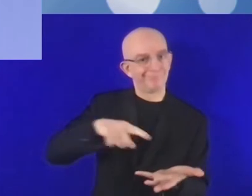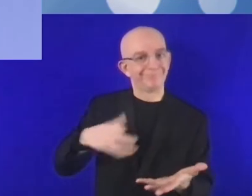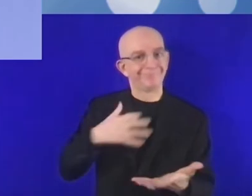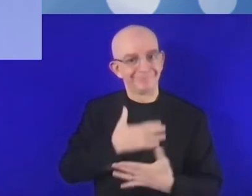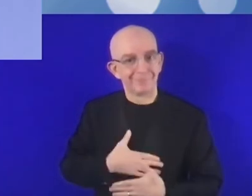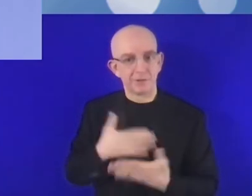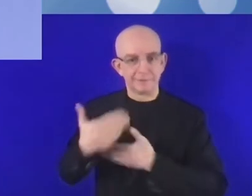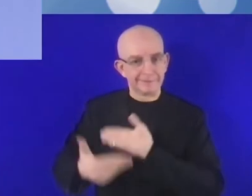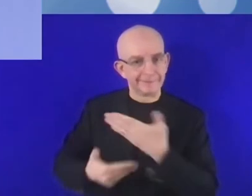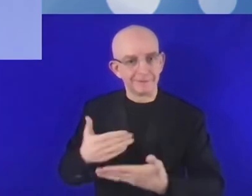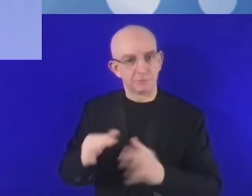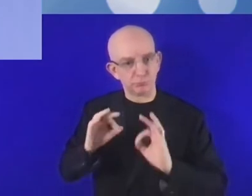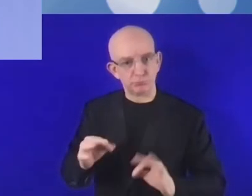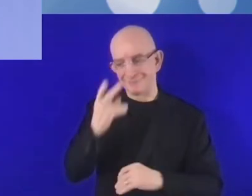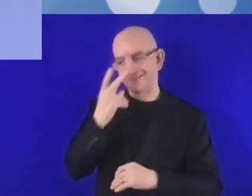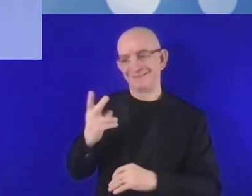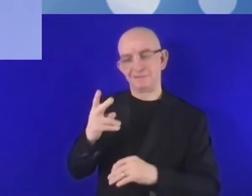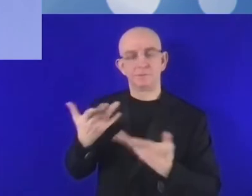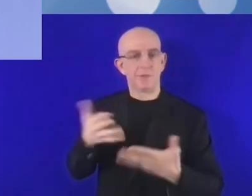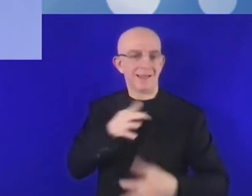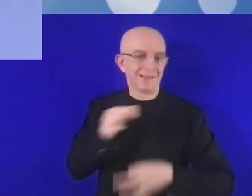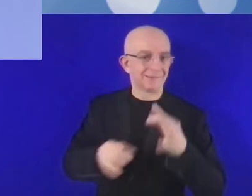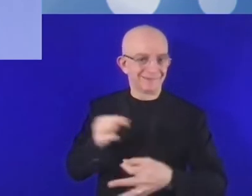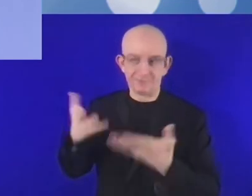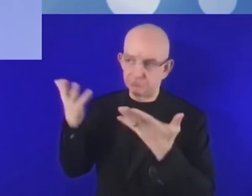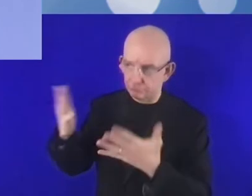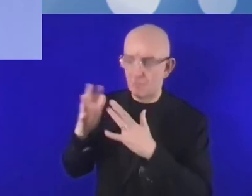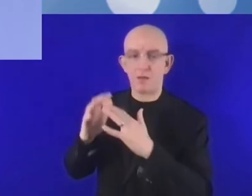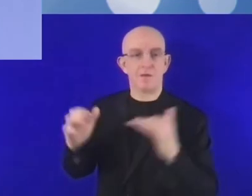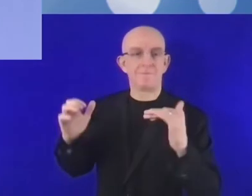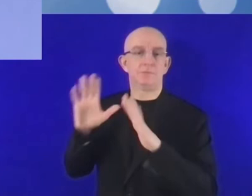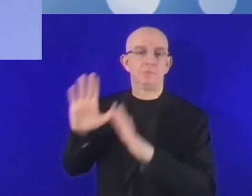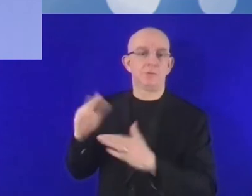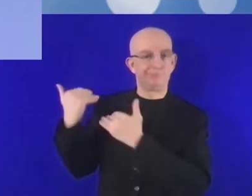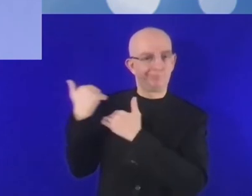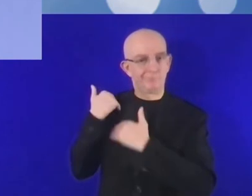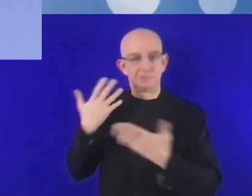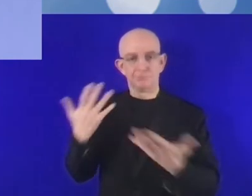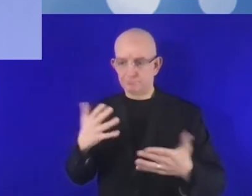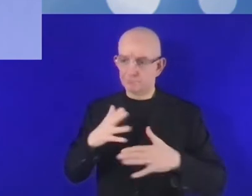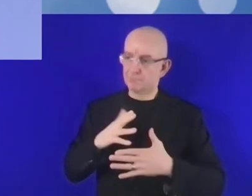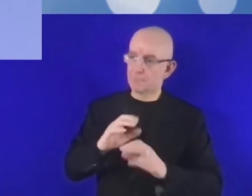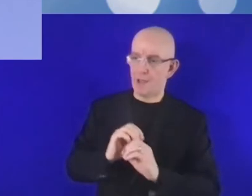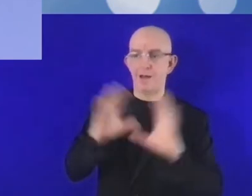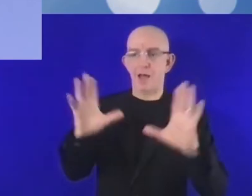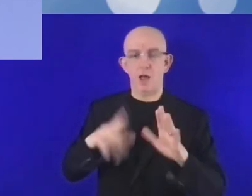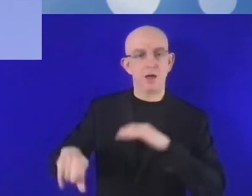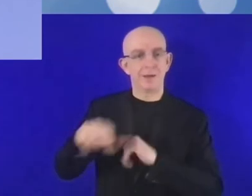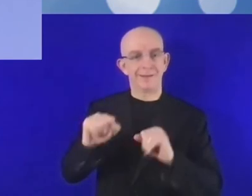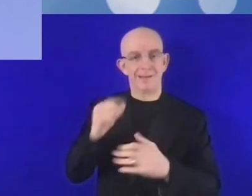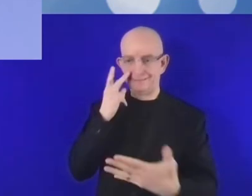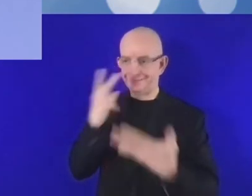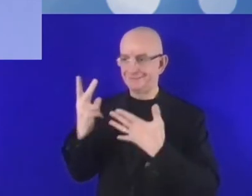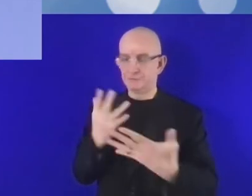if it's an expensive data so we have to be transparent towards the data as you know different